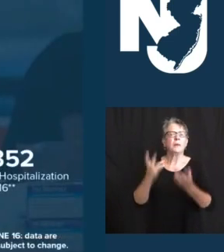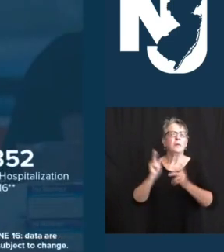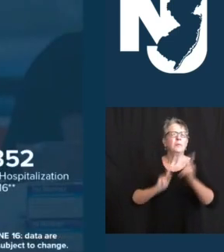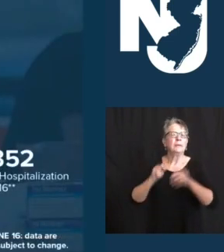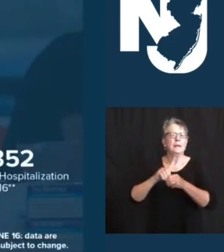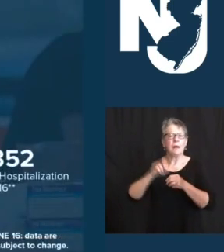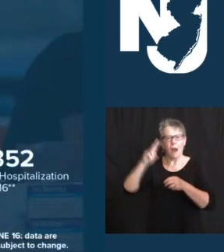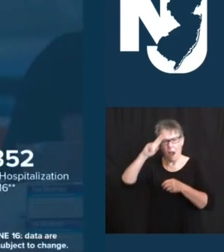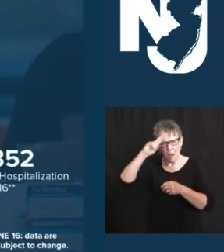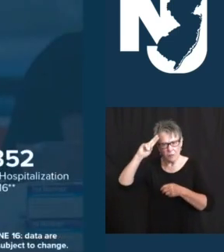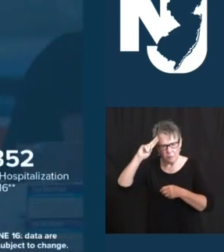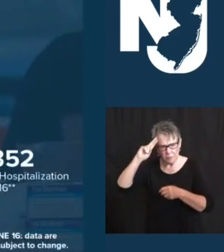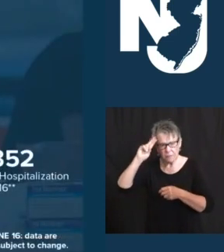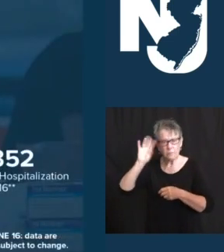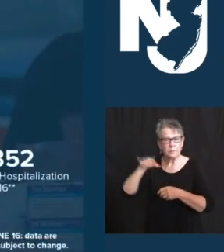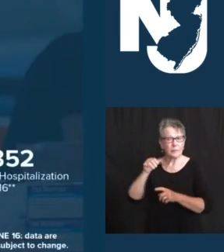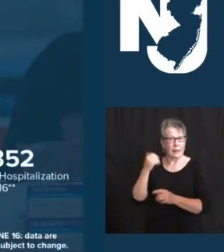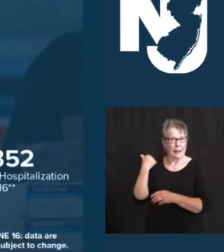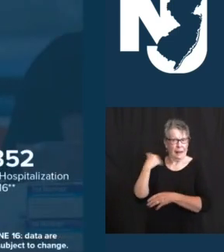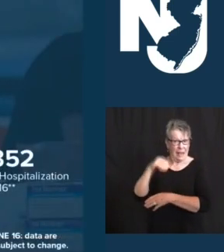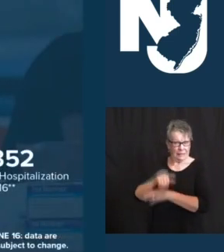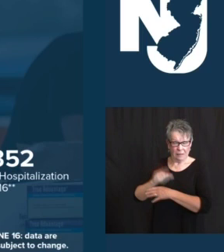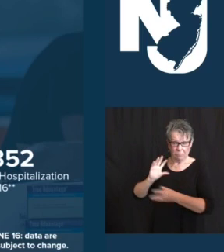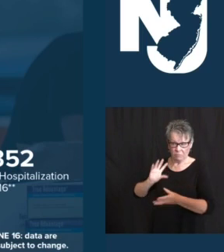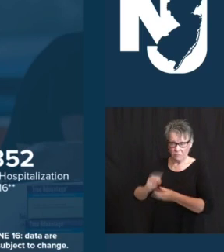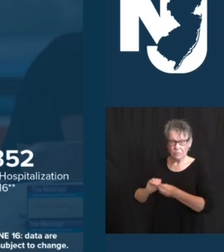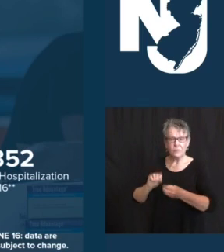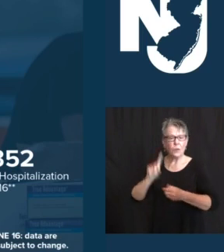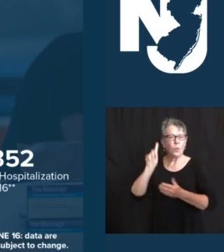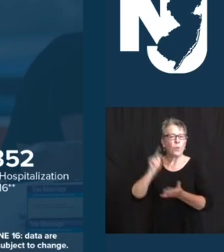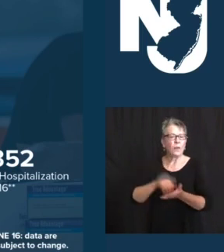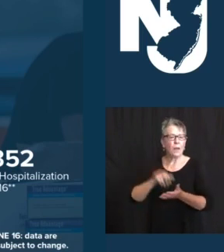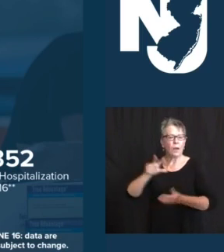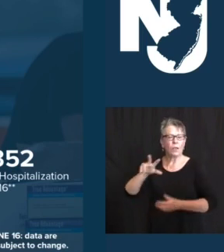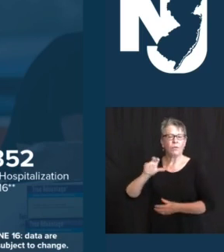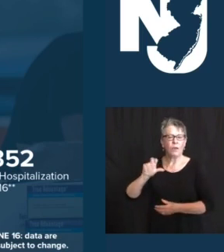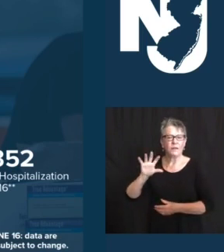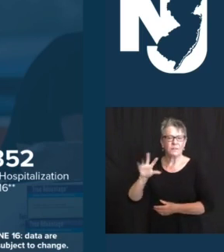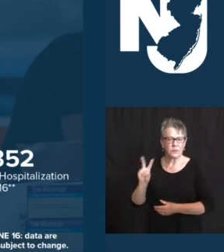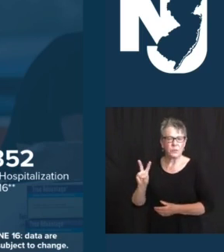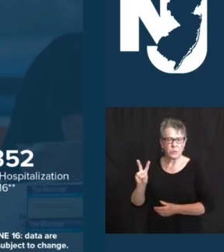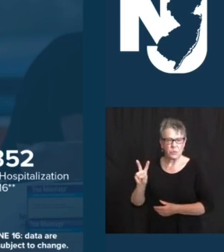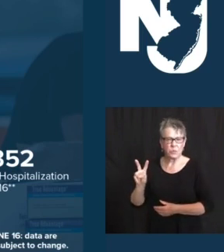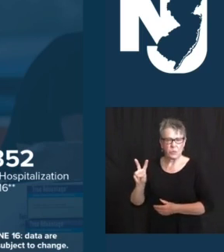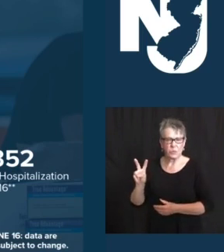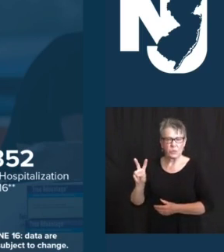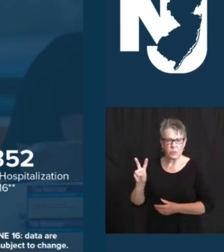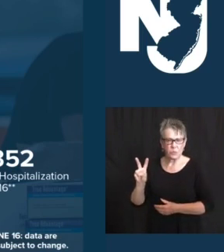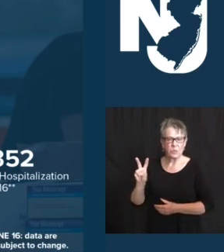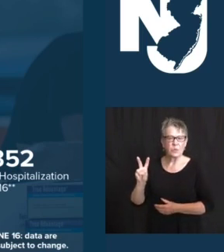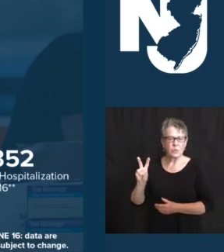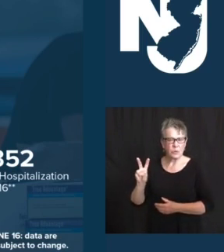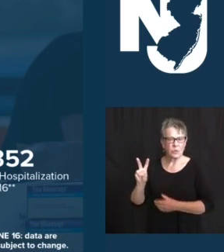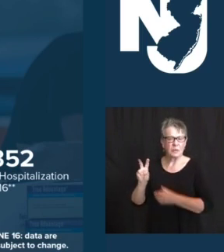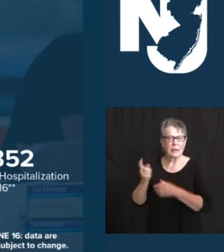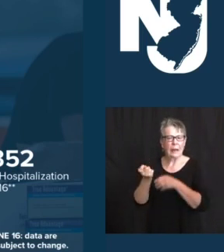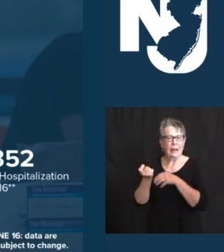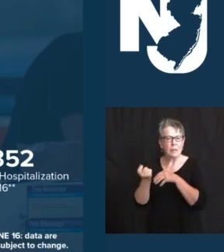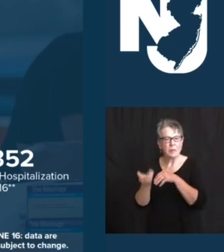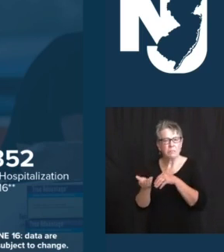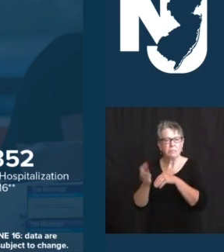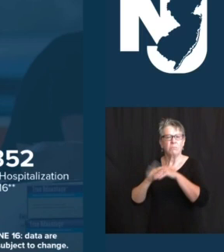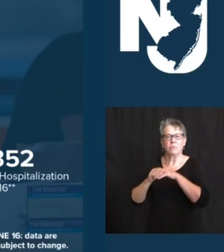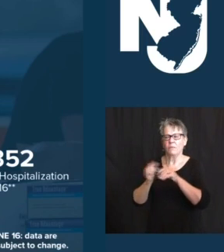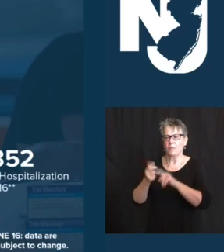number of patients being treated for COVID-19 was 1,352, a slight increase from Monday, and is back roughly to